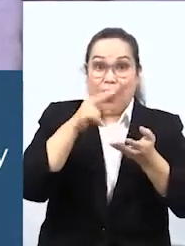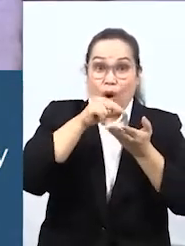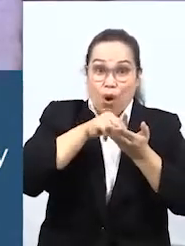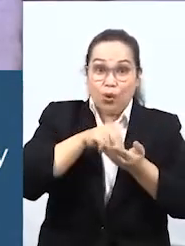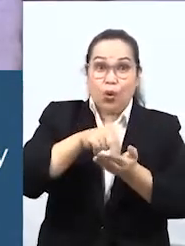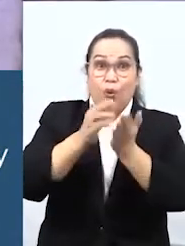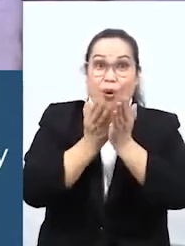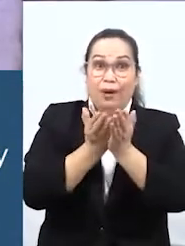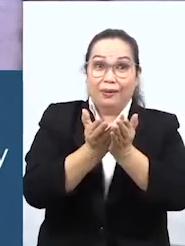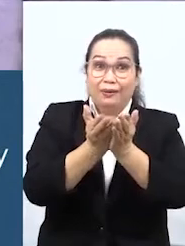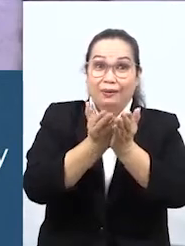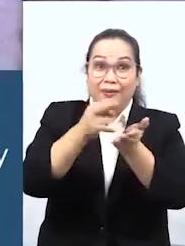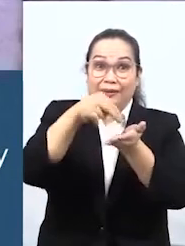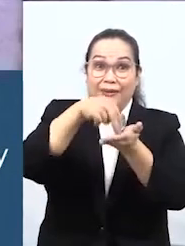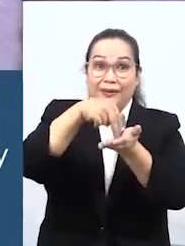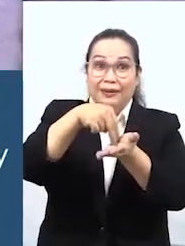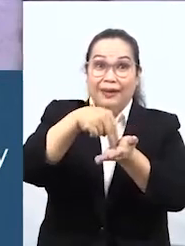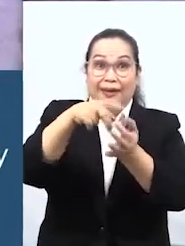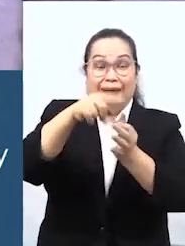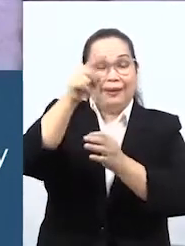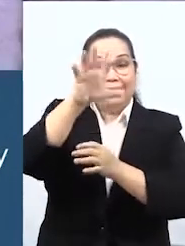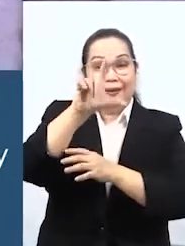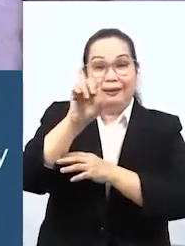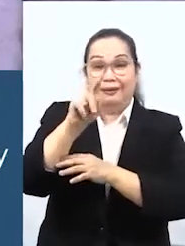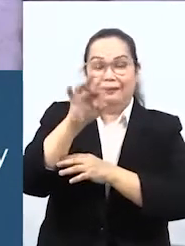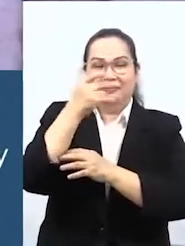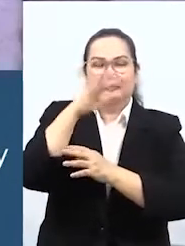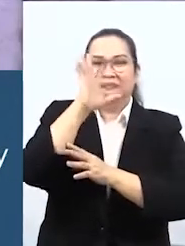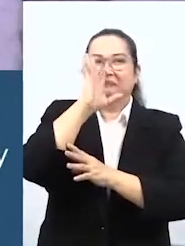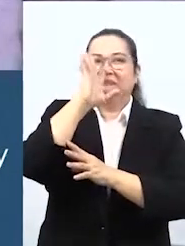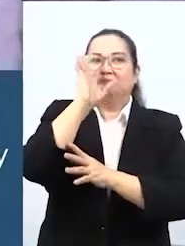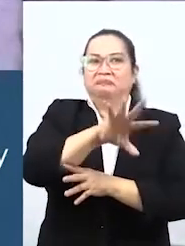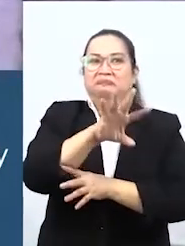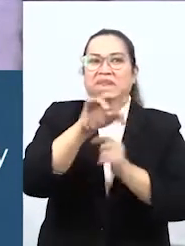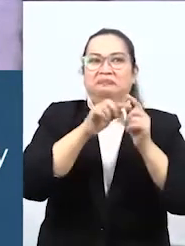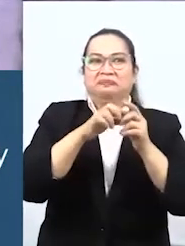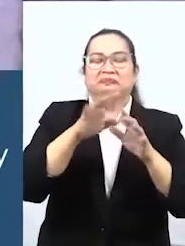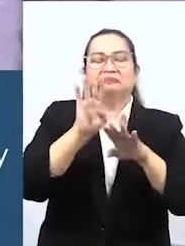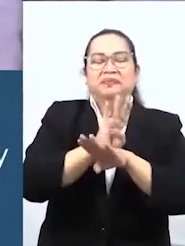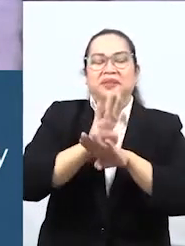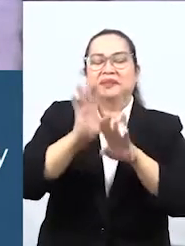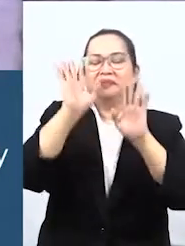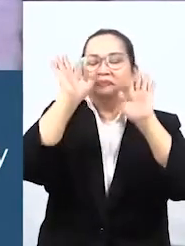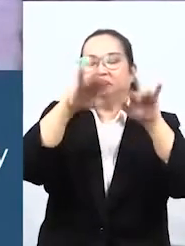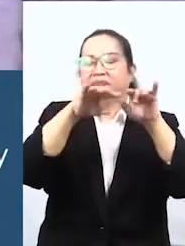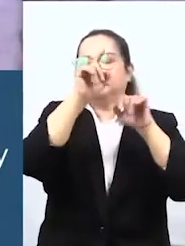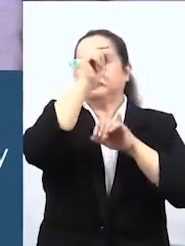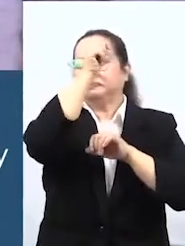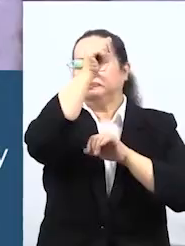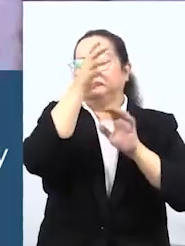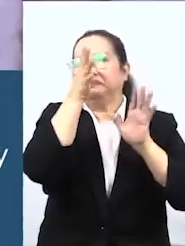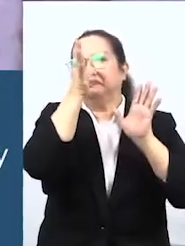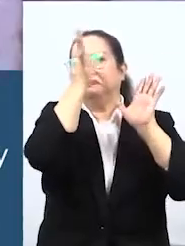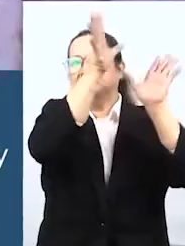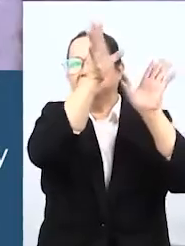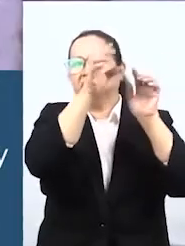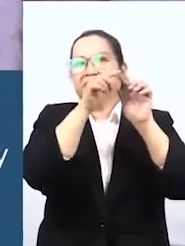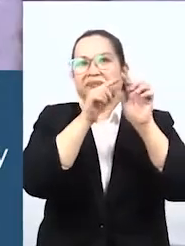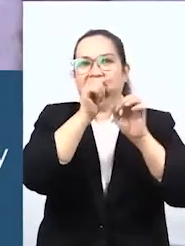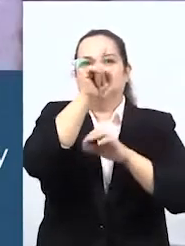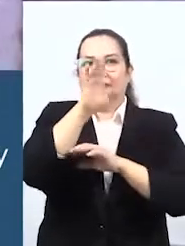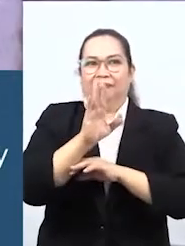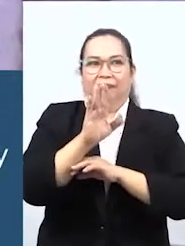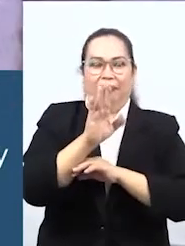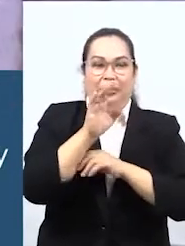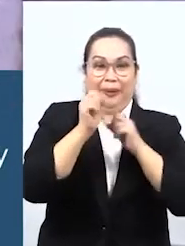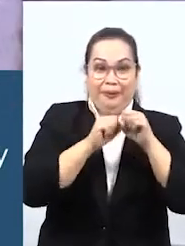lot they will be rejecting God they will go on bus as usual as if there is no God so the days